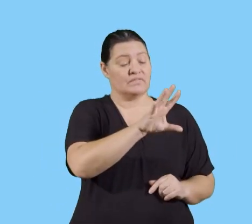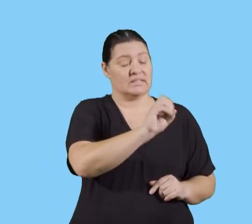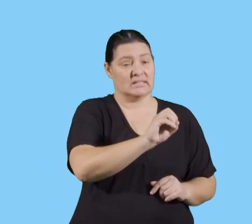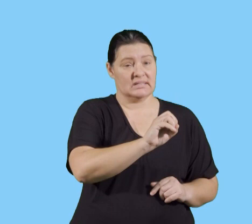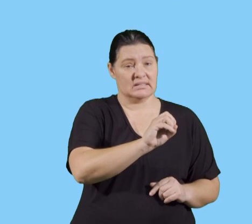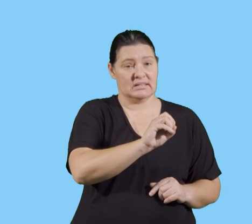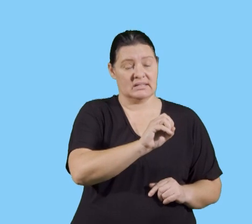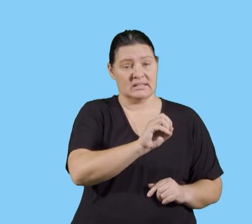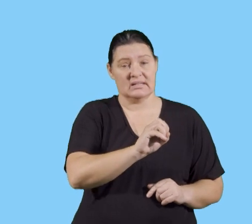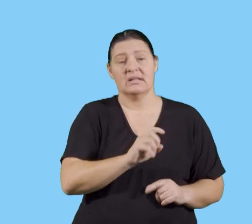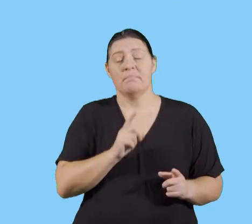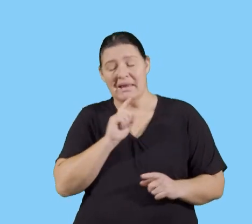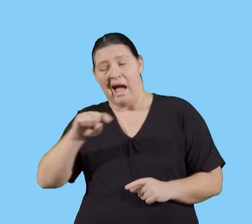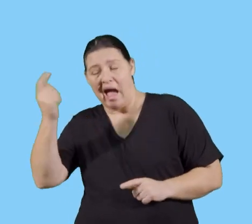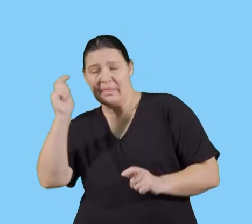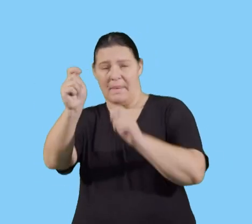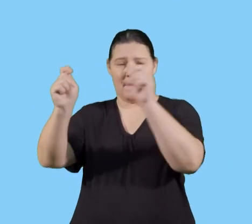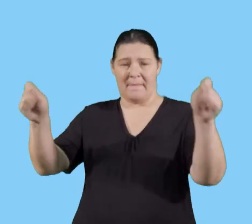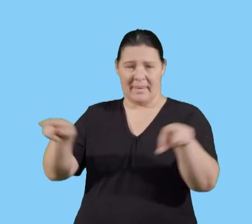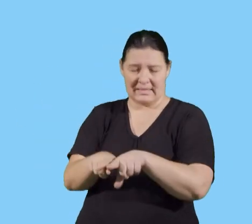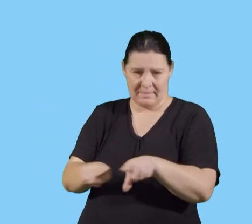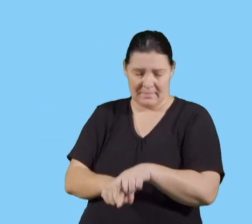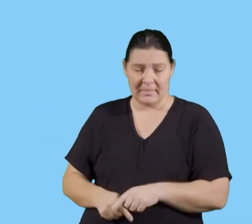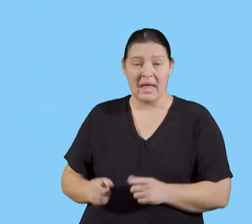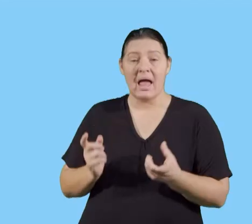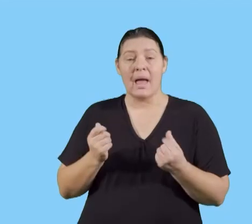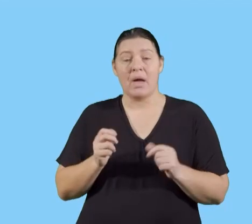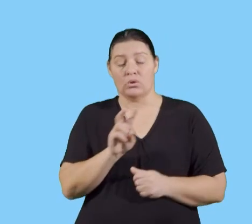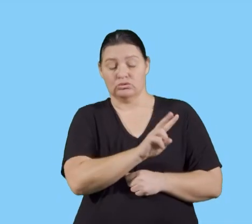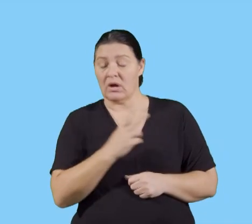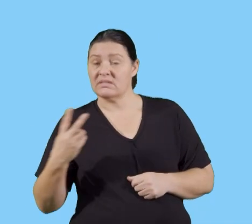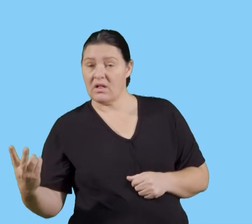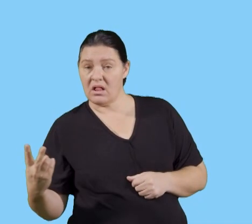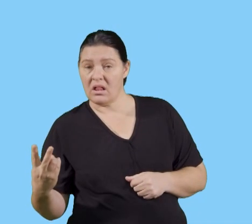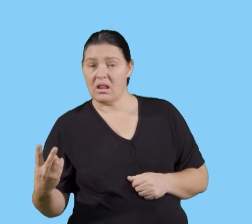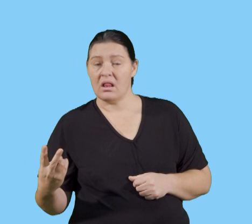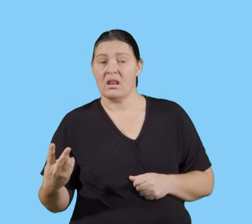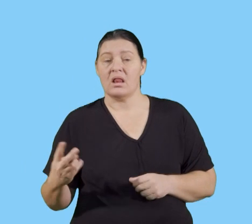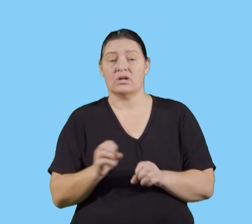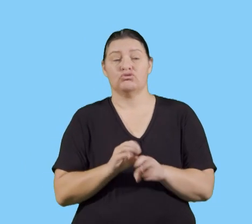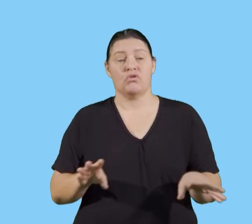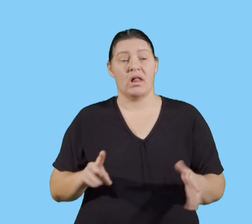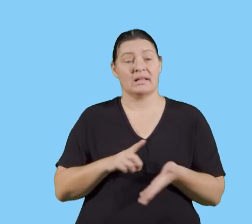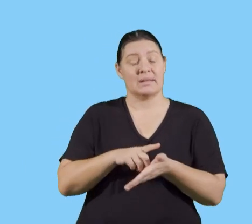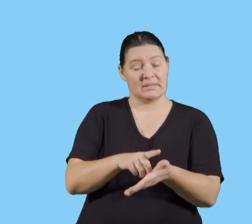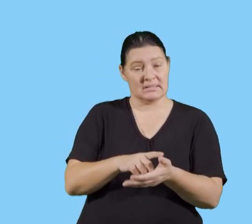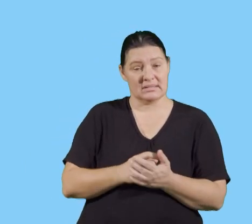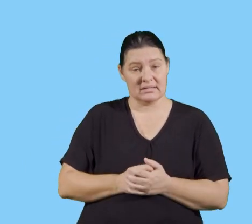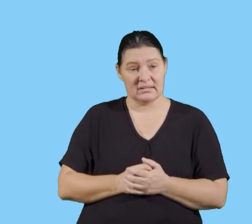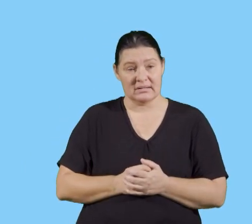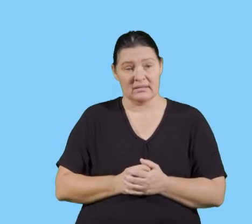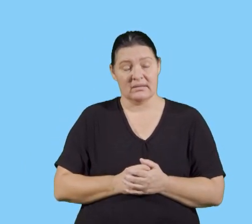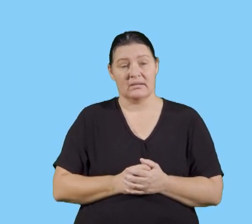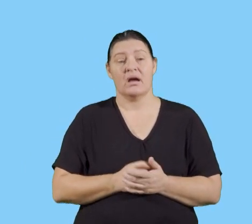other creditors. And then the amount that we have transferred, general debits in this case, which is from the